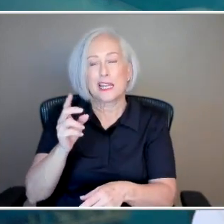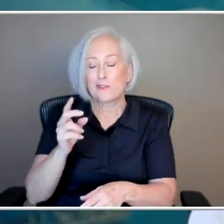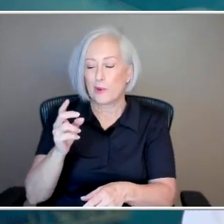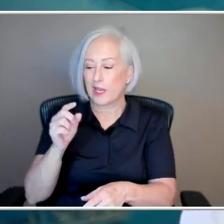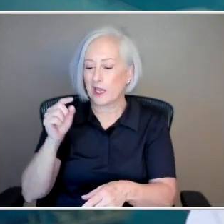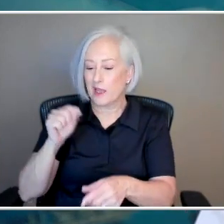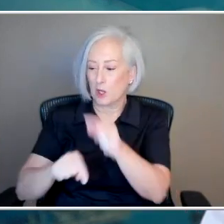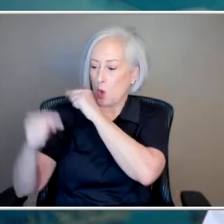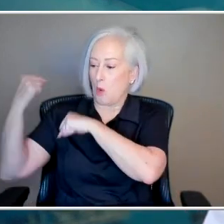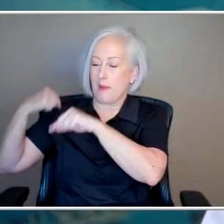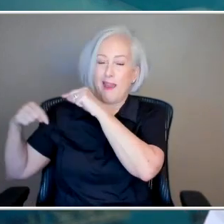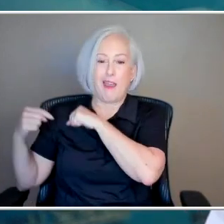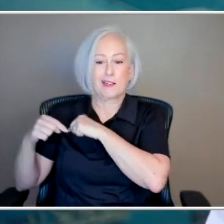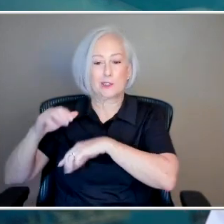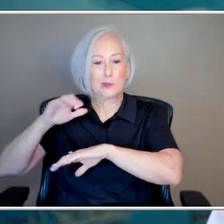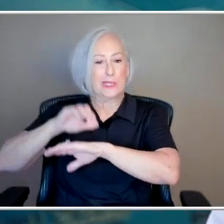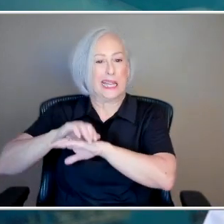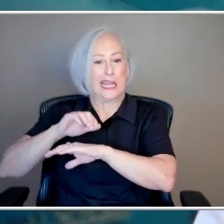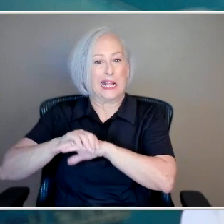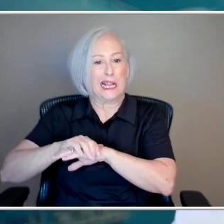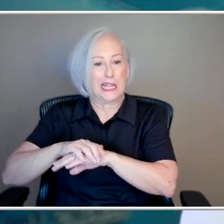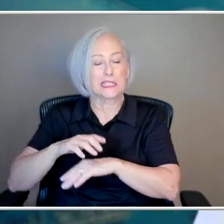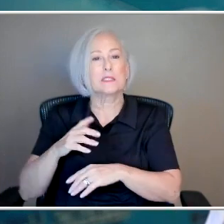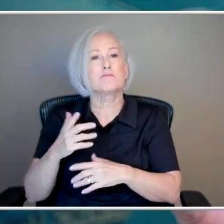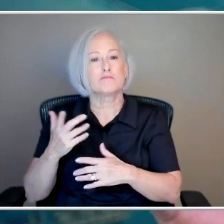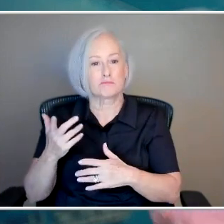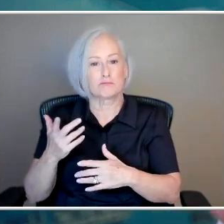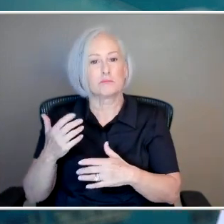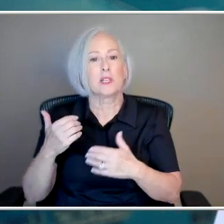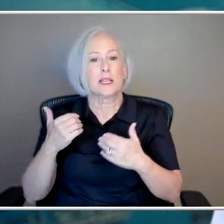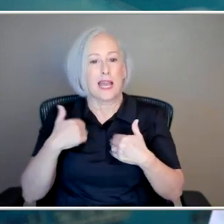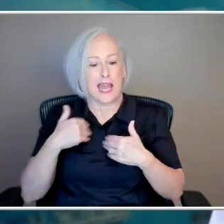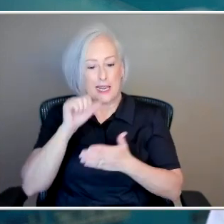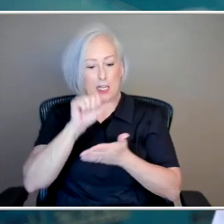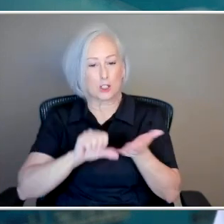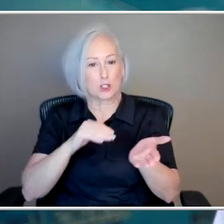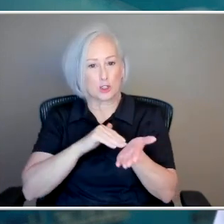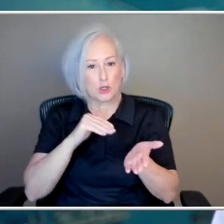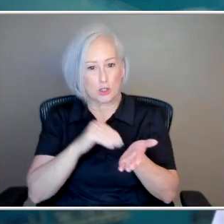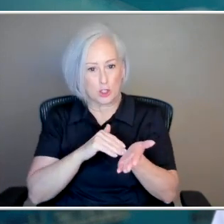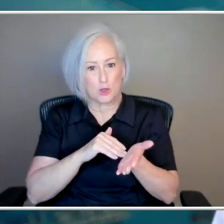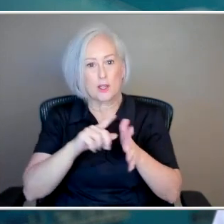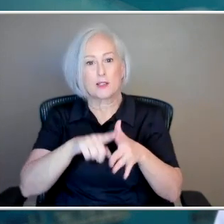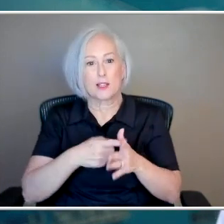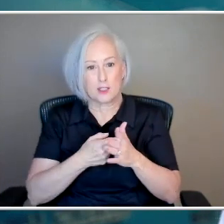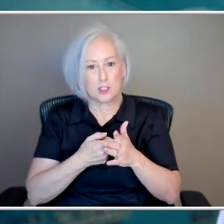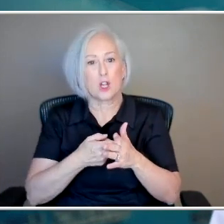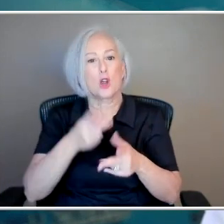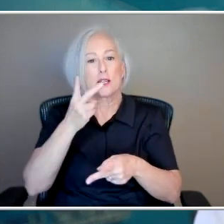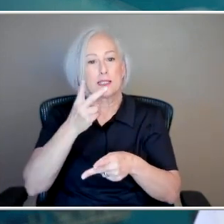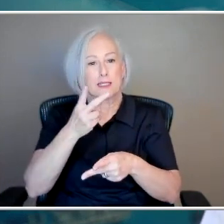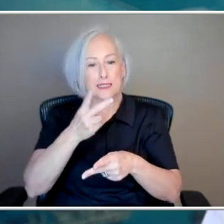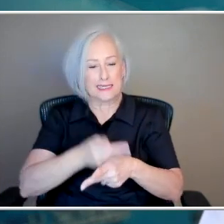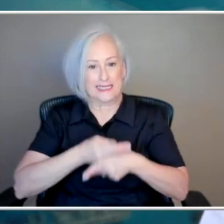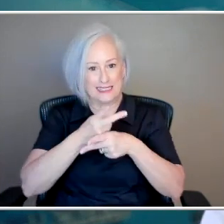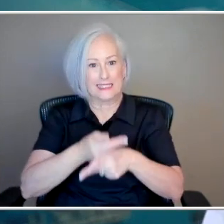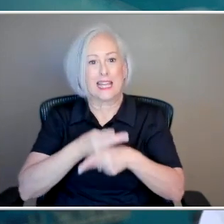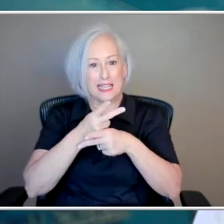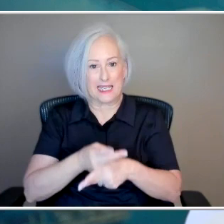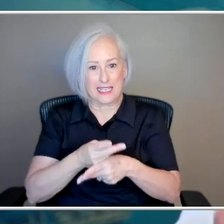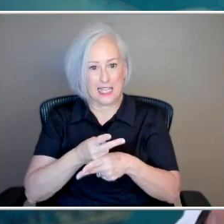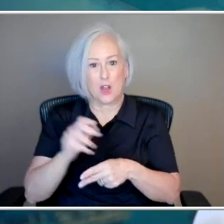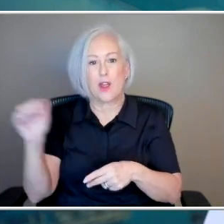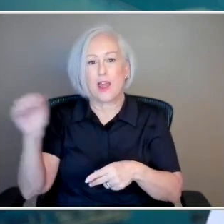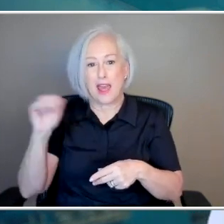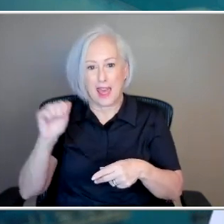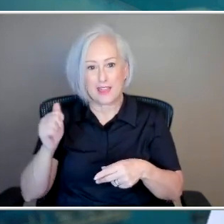England, where there was a general surgeon that started taking care of athletes with groin pain. It's been called athletic